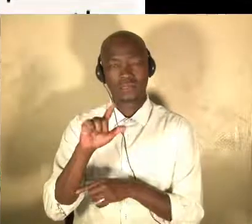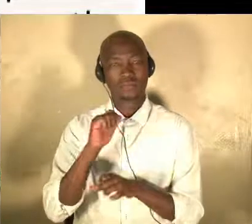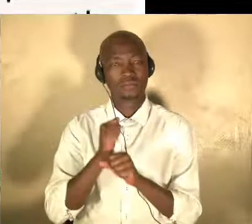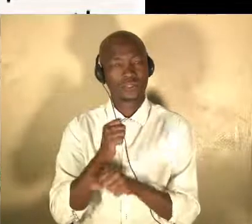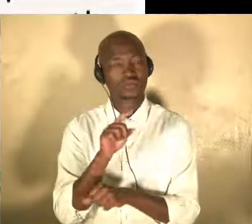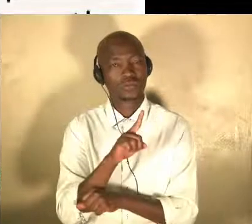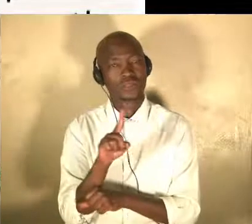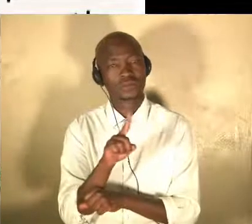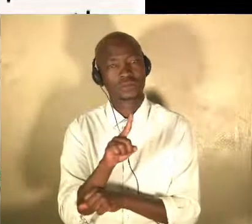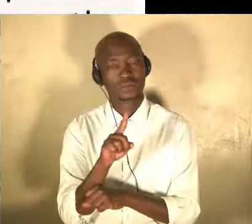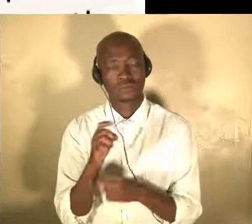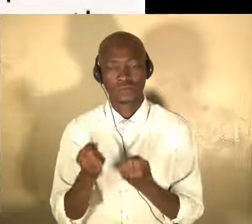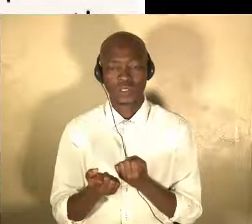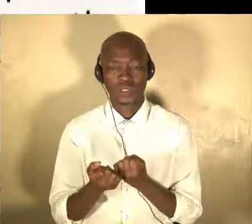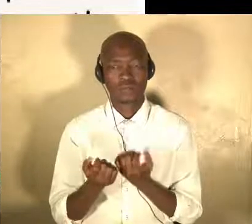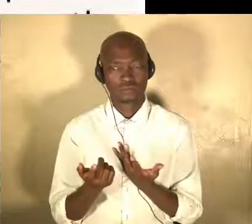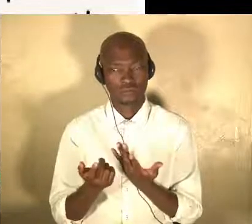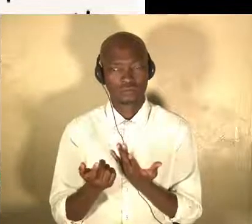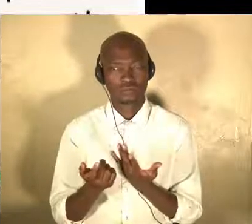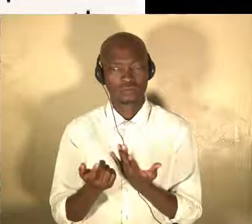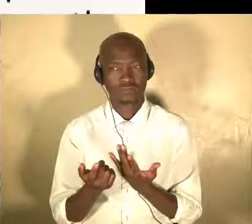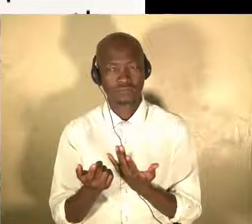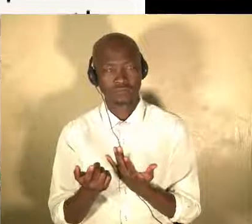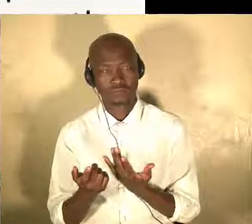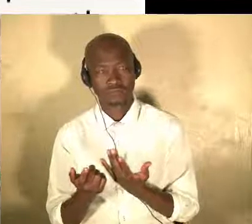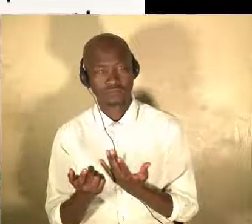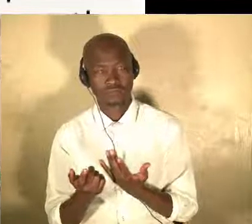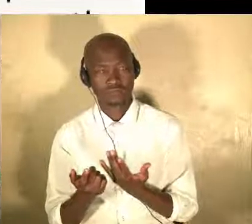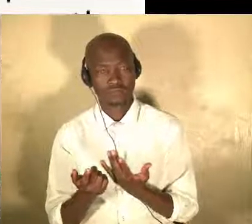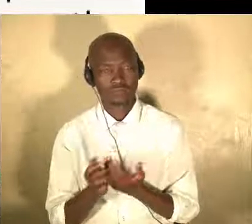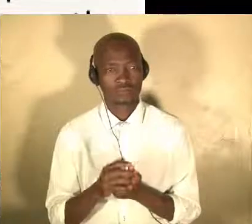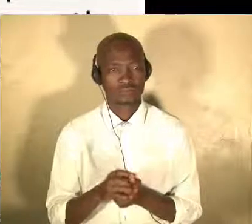a provision in terms of